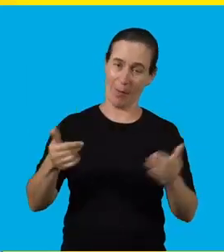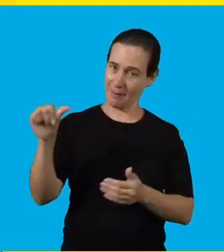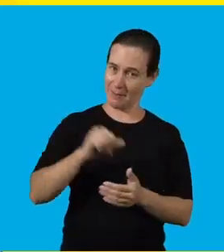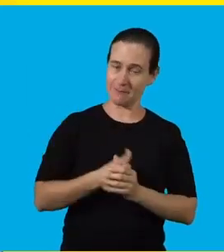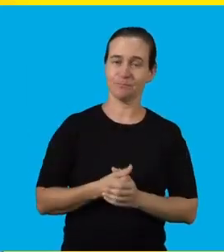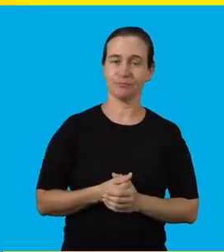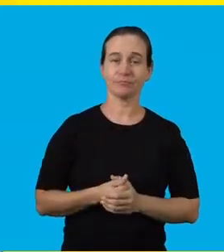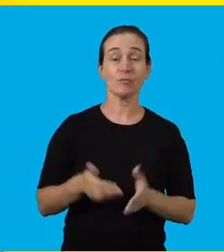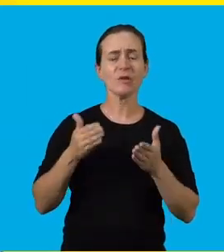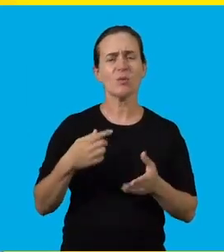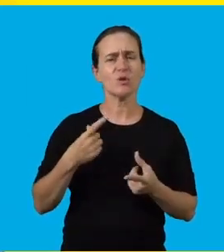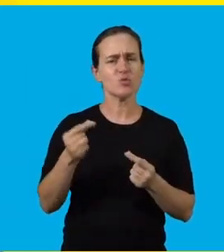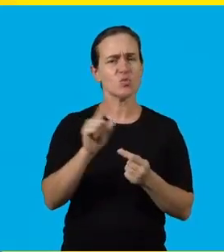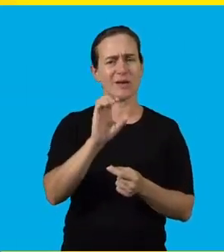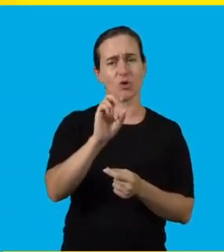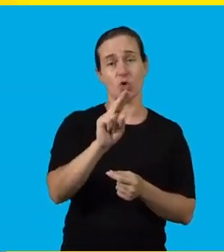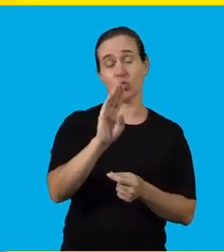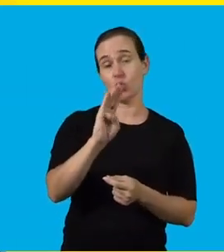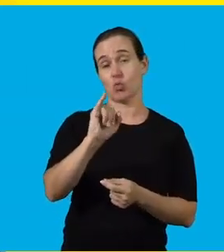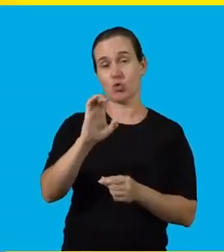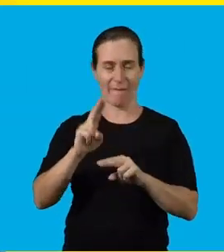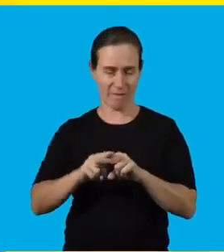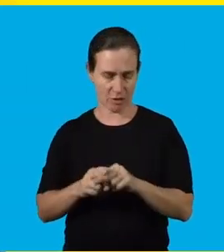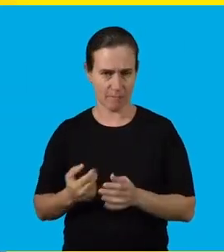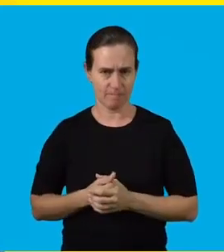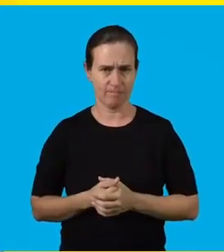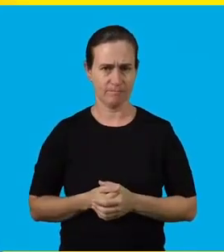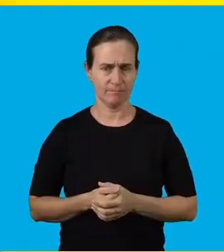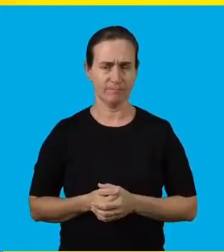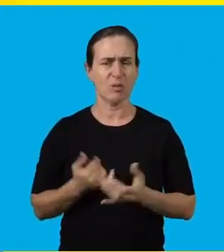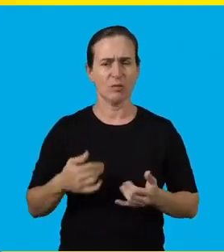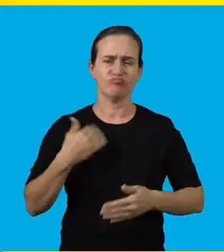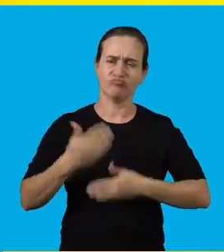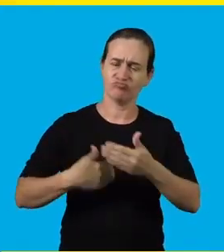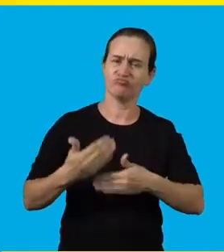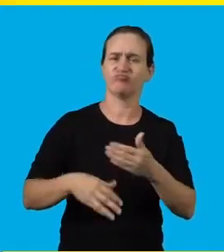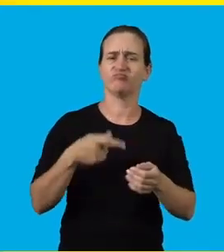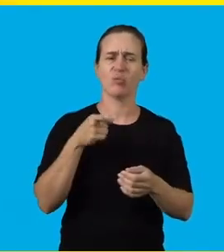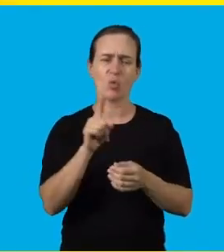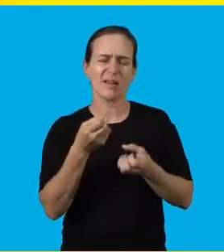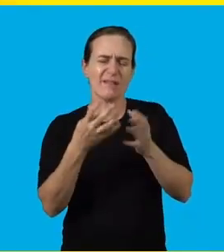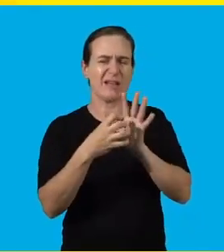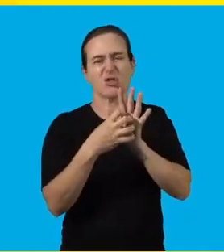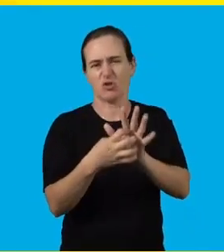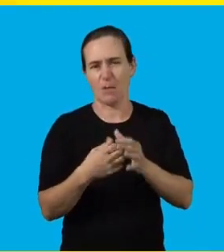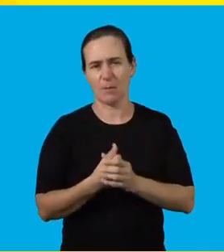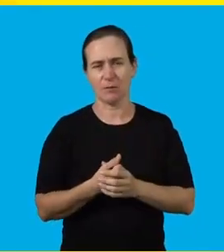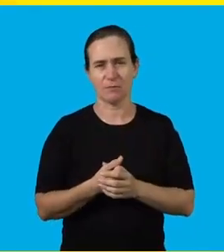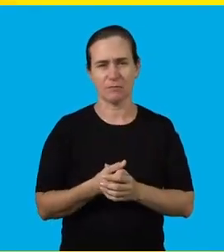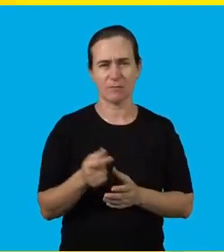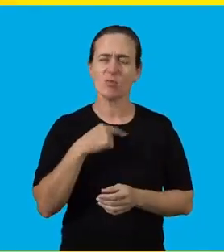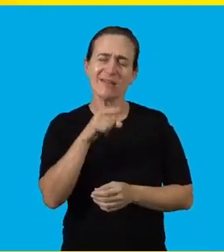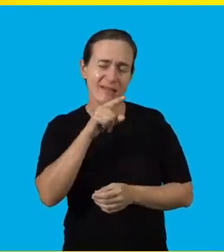Hello everyone, welcome back. Today we are looking at cubic functions, and we're going to continue looking at examples where we're